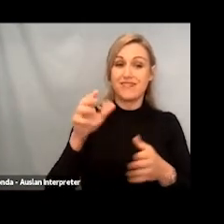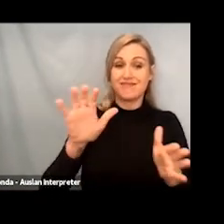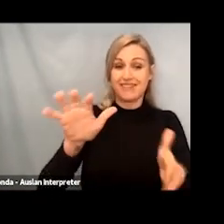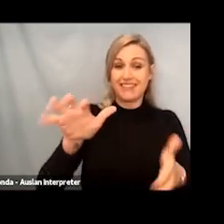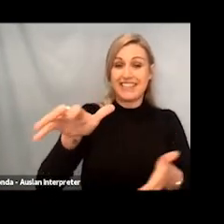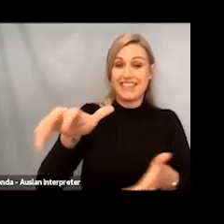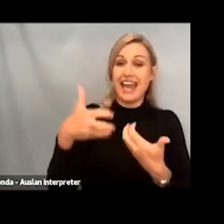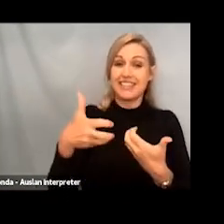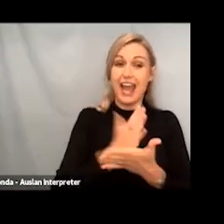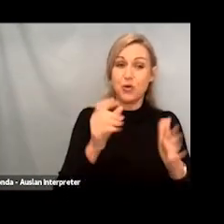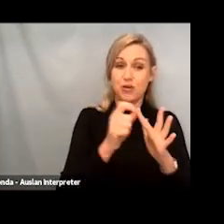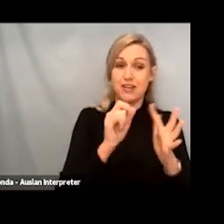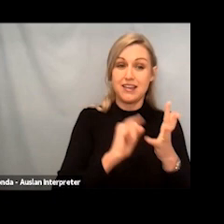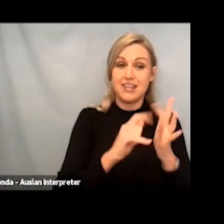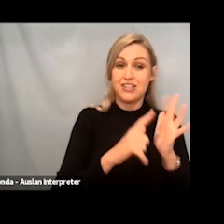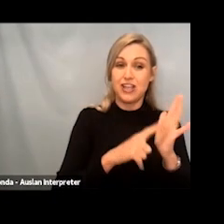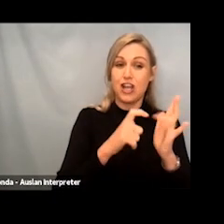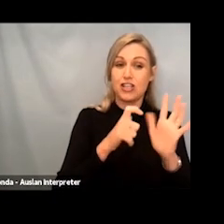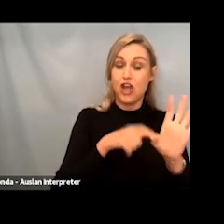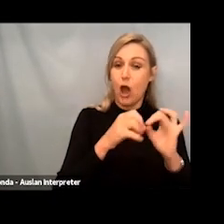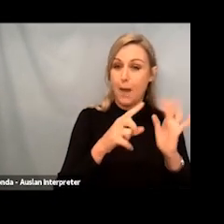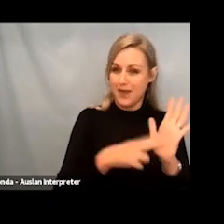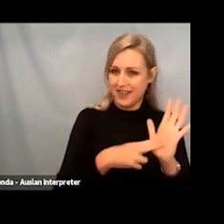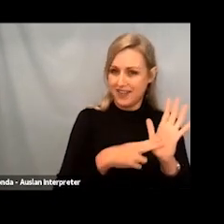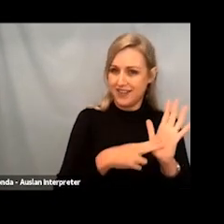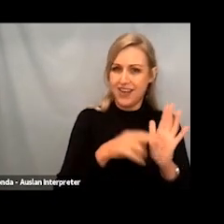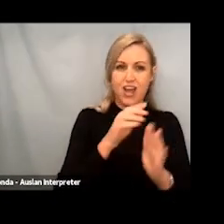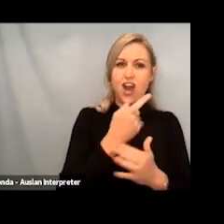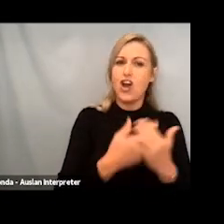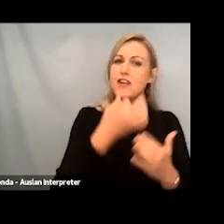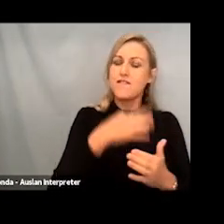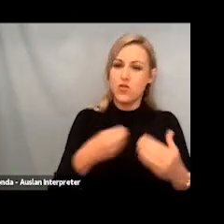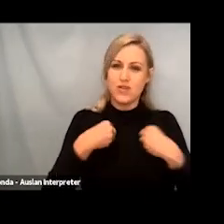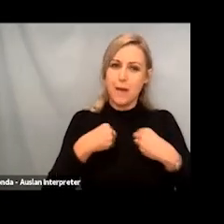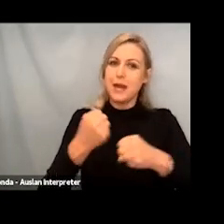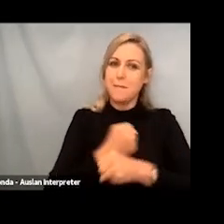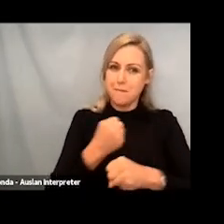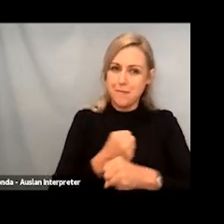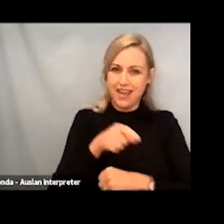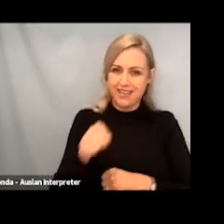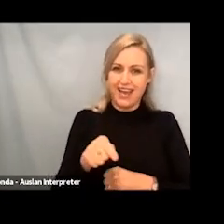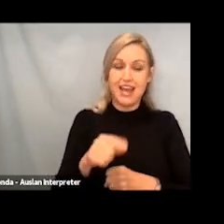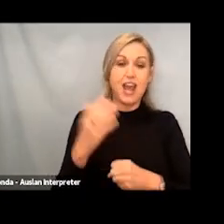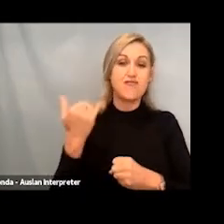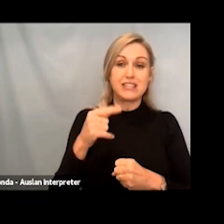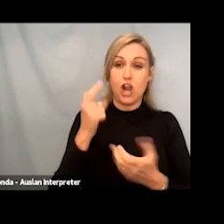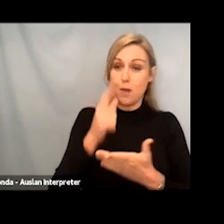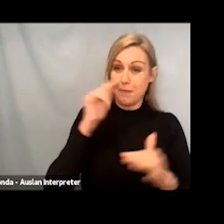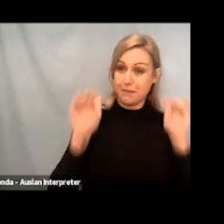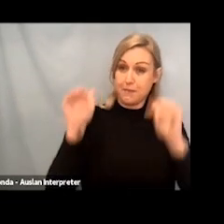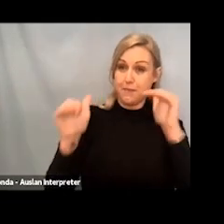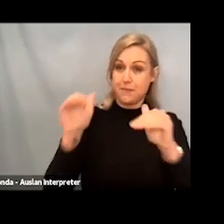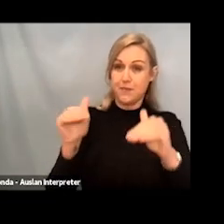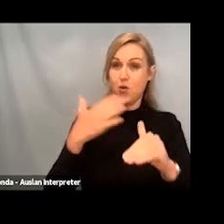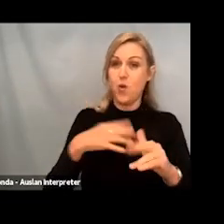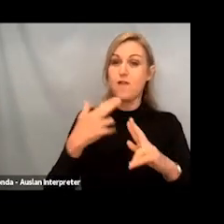There are very few companies that actually export and manufacture psilocybin, and they've recently been inundated with clinical trials. And I